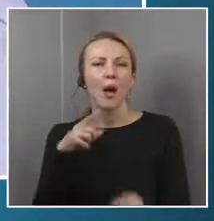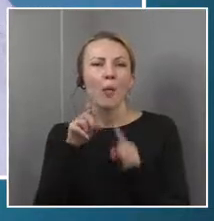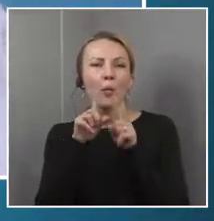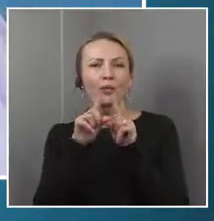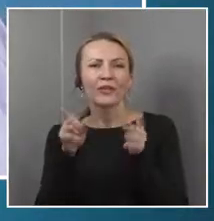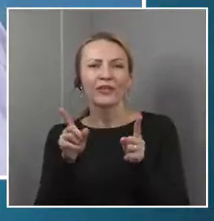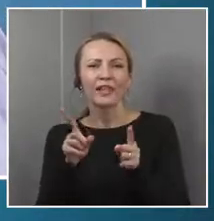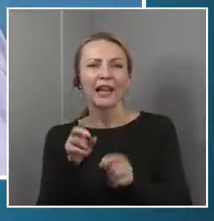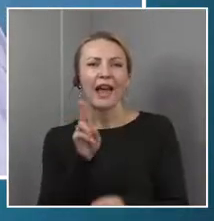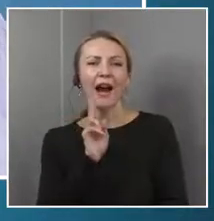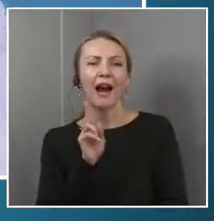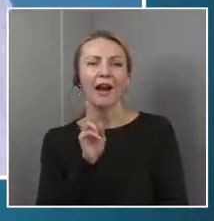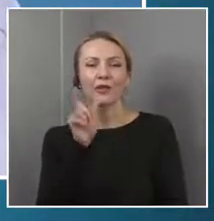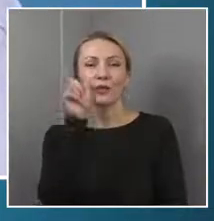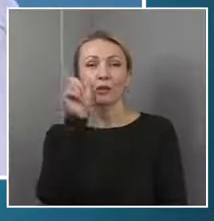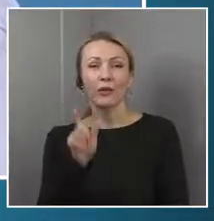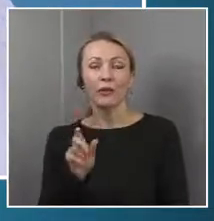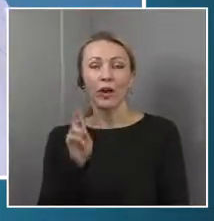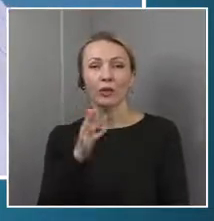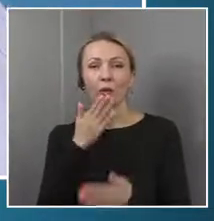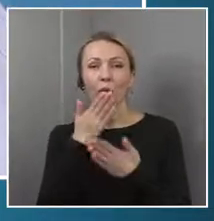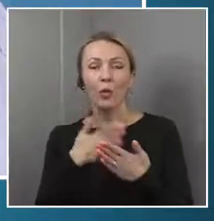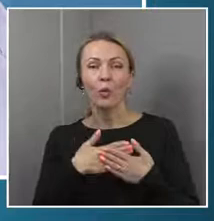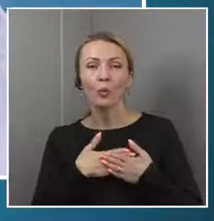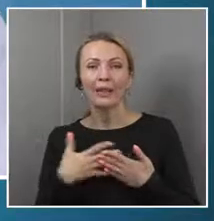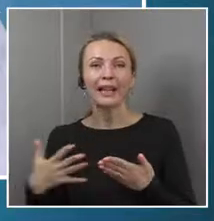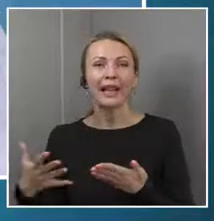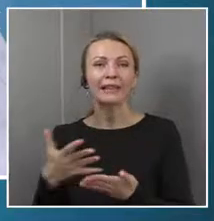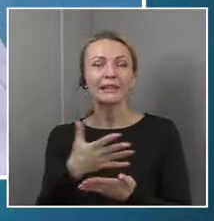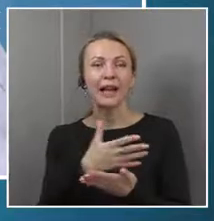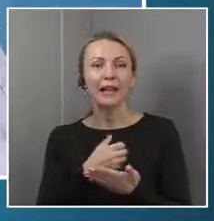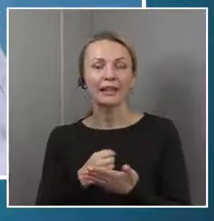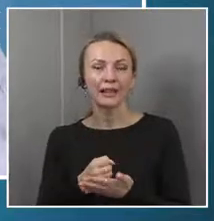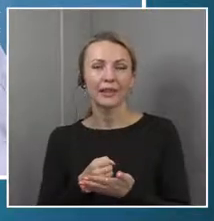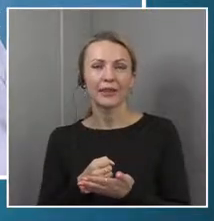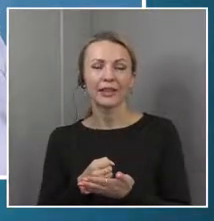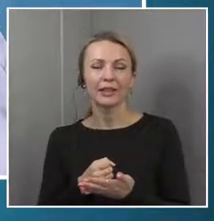to collect things. You know, even